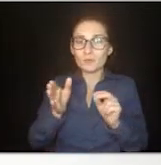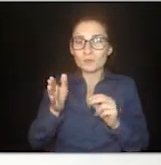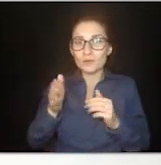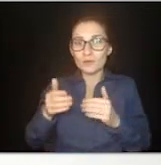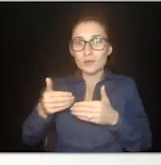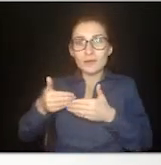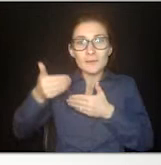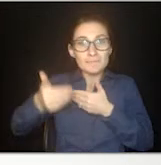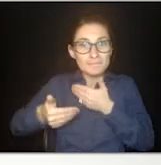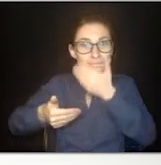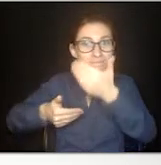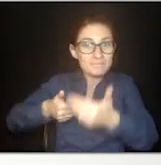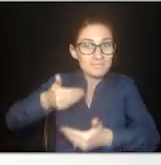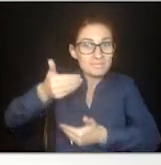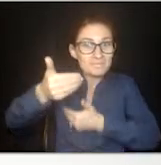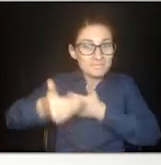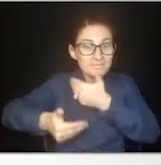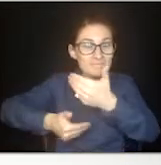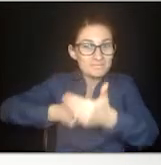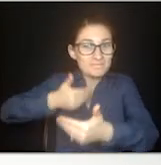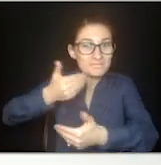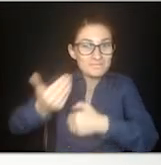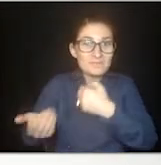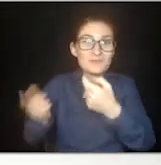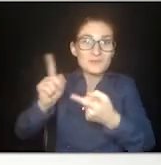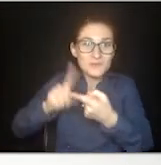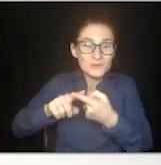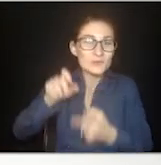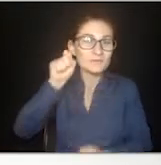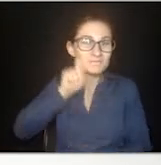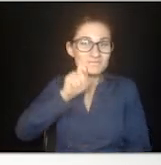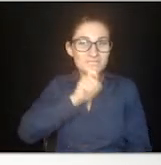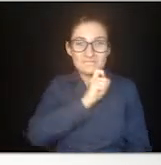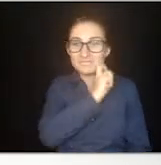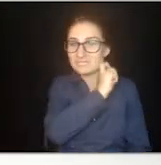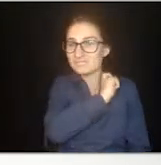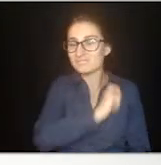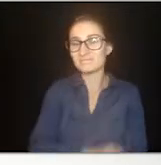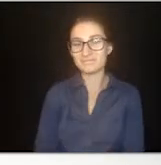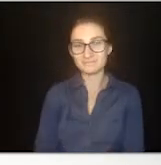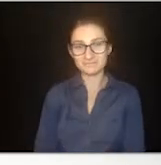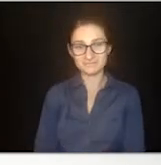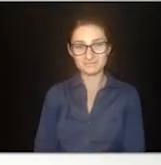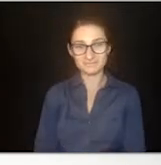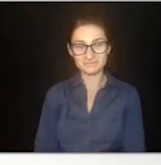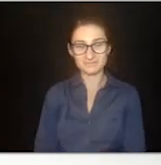he's automatically going to turn off and tune you out.